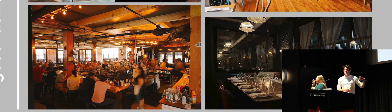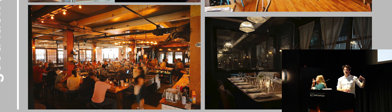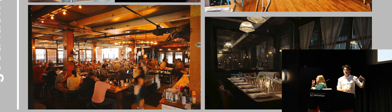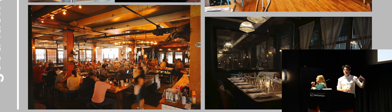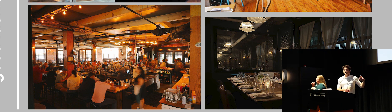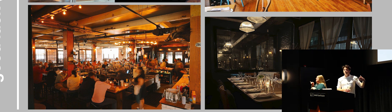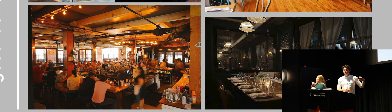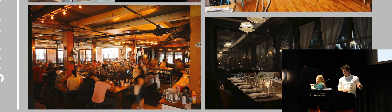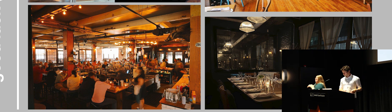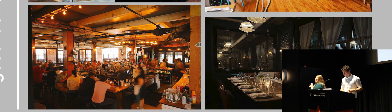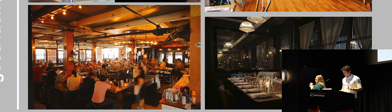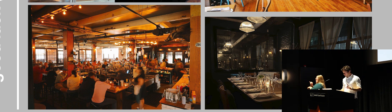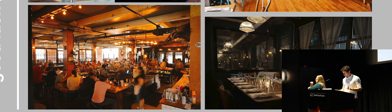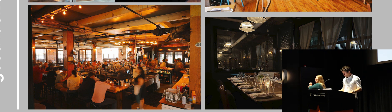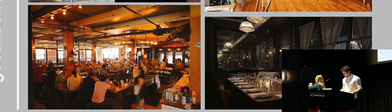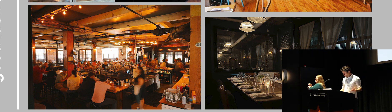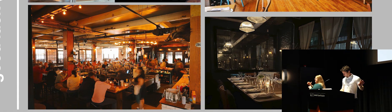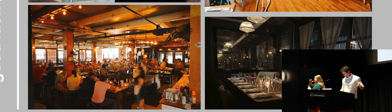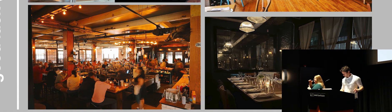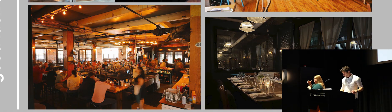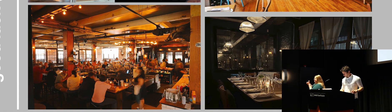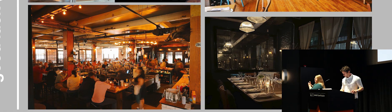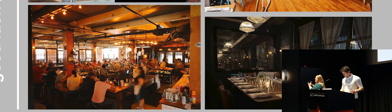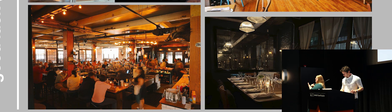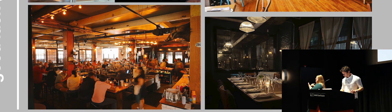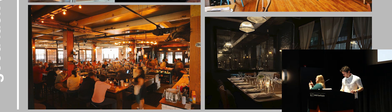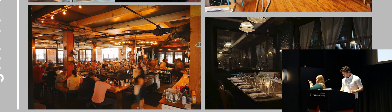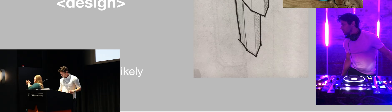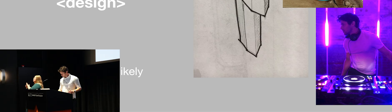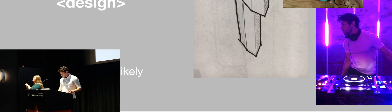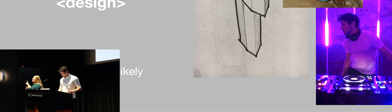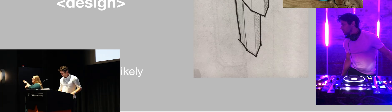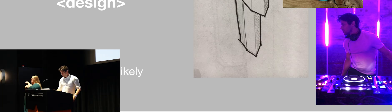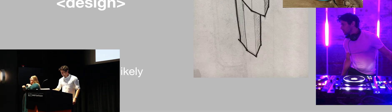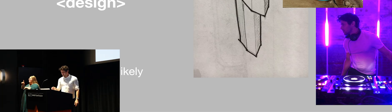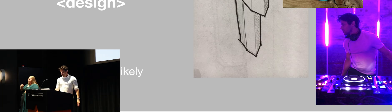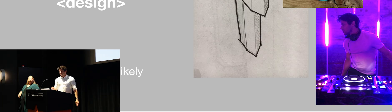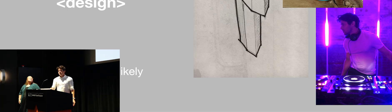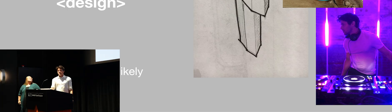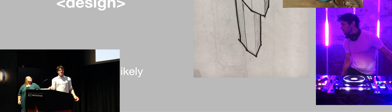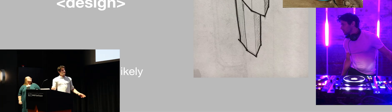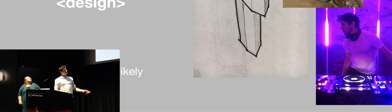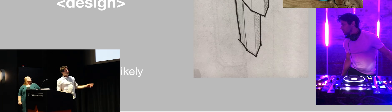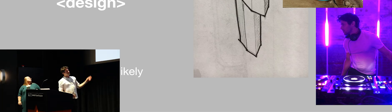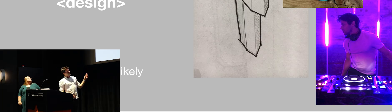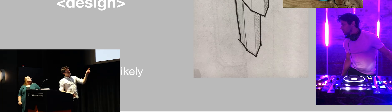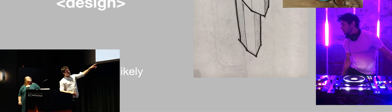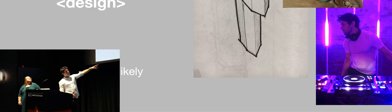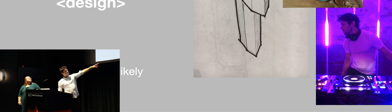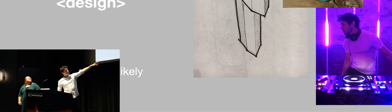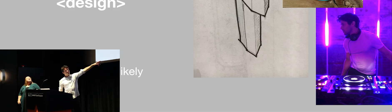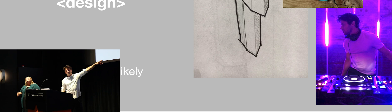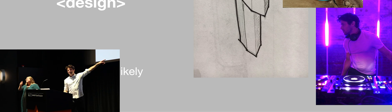myself a designer. Oh, you know what? I do this a lot. Sorry, go back. Where's this thing? Oh yeah. So this is actually funny. You